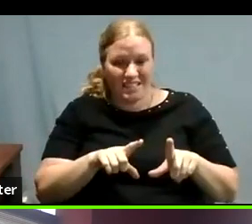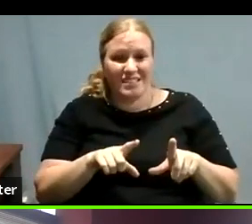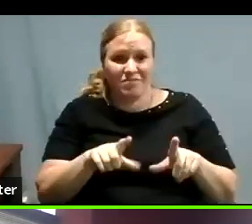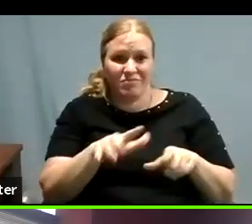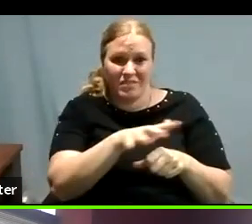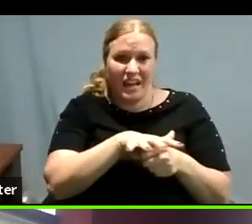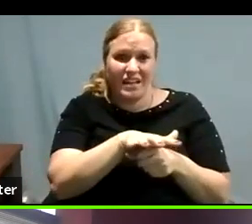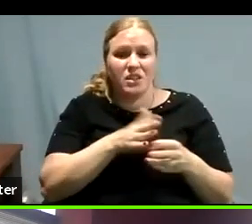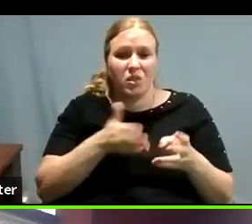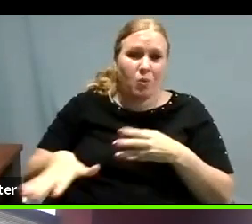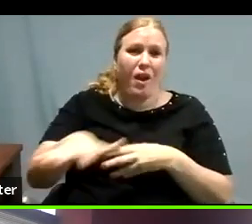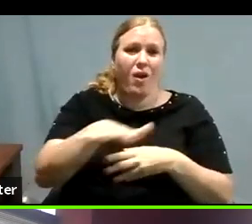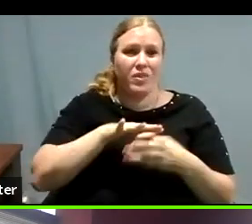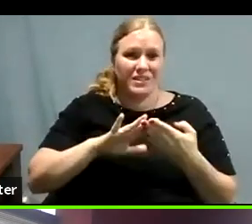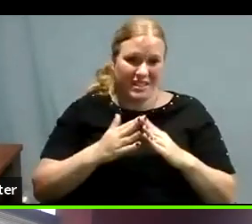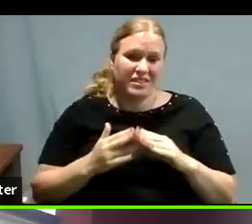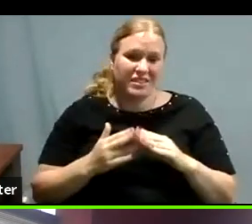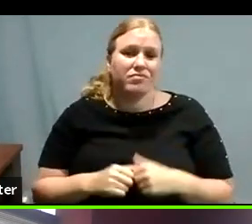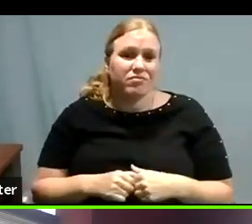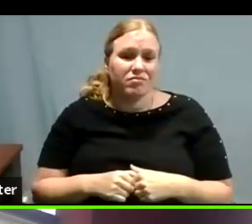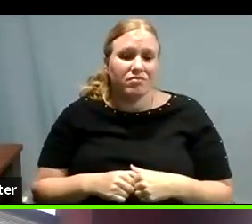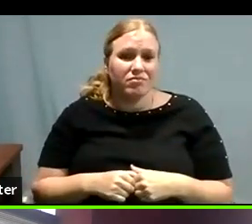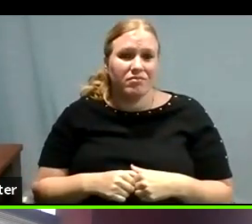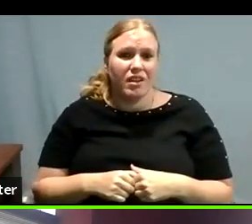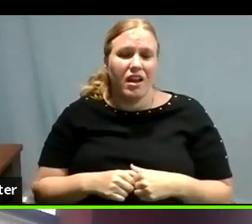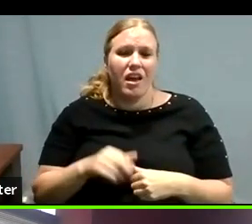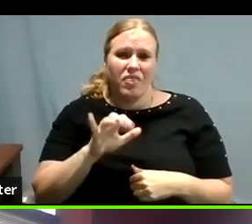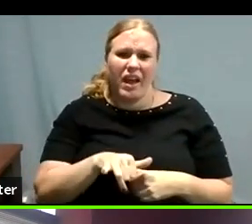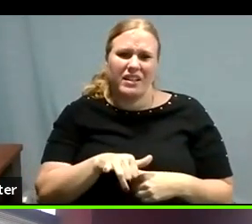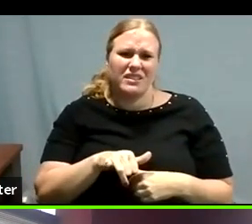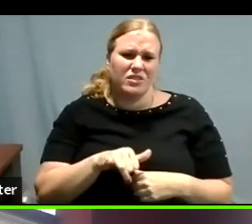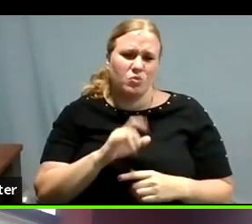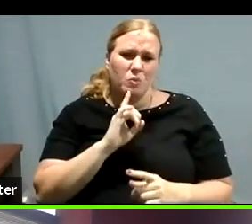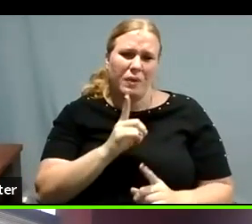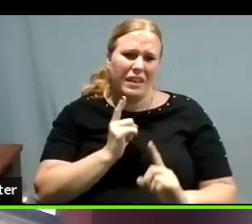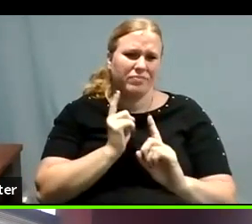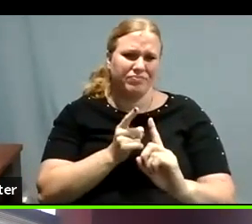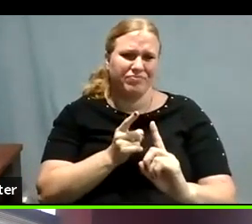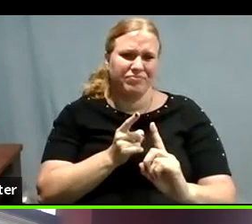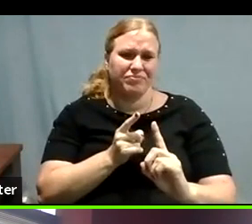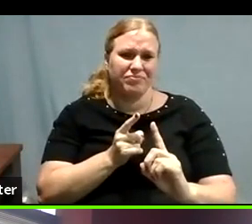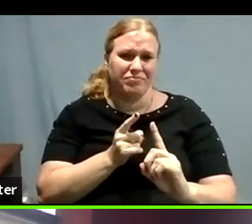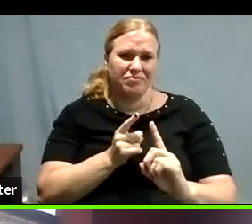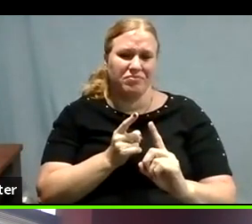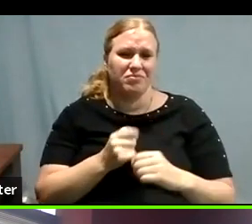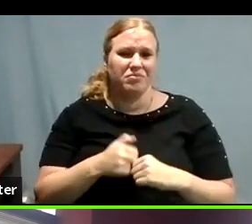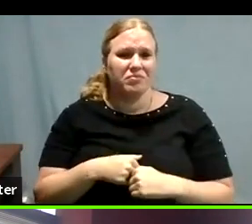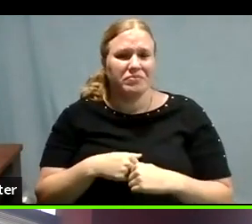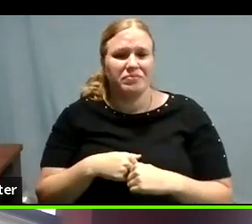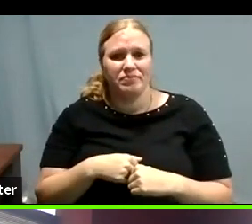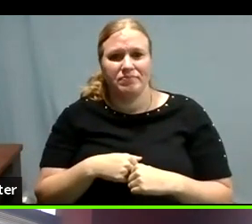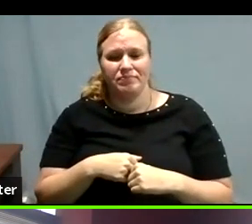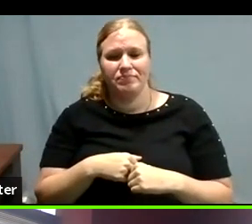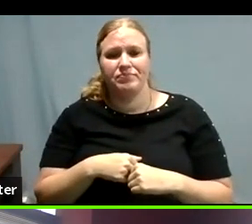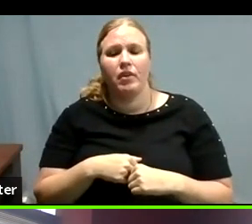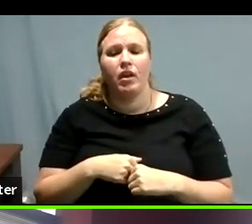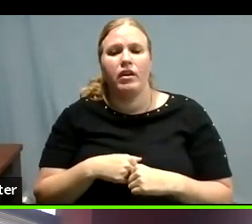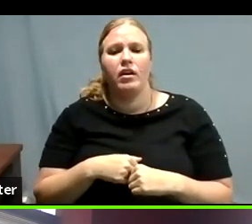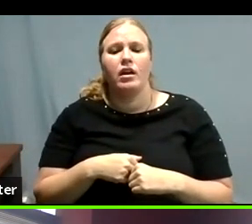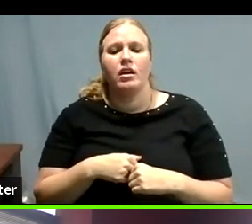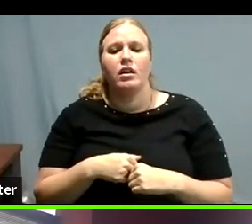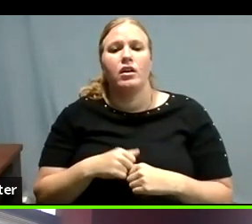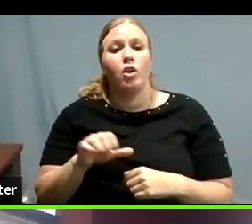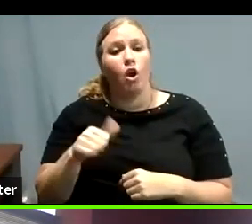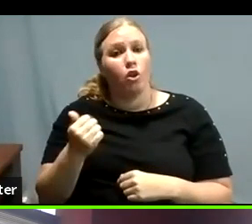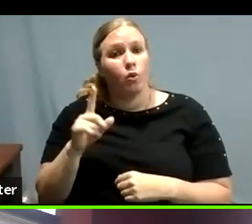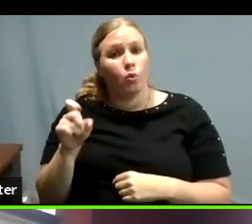throughout the city. And so that's really the basis of the process that we were thinking through with our logistics team. And the